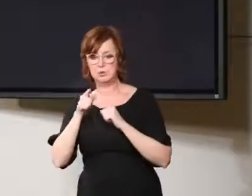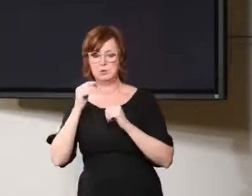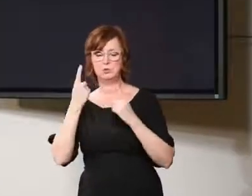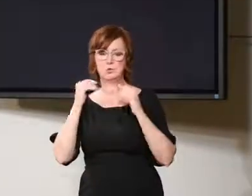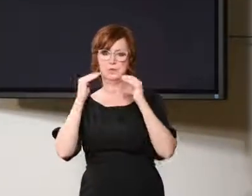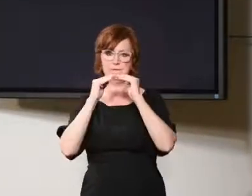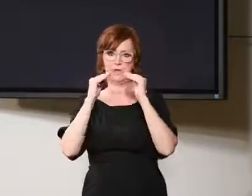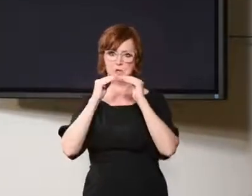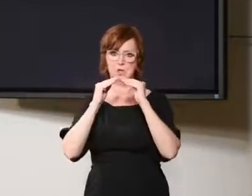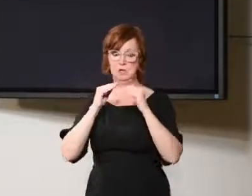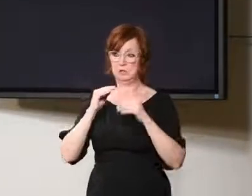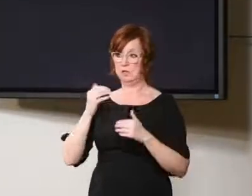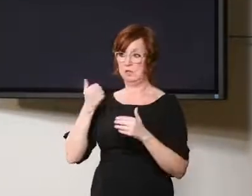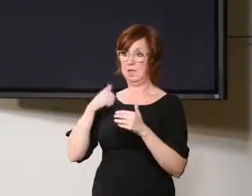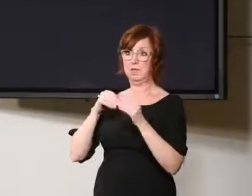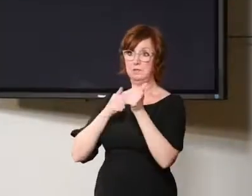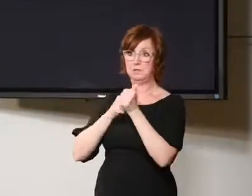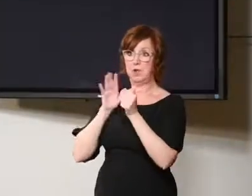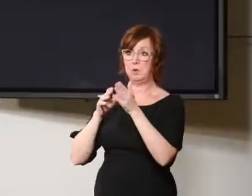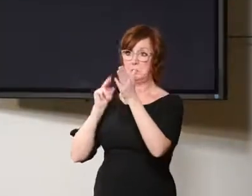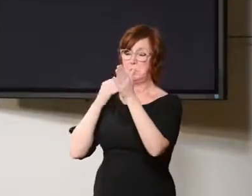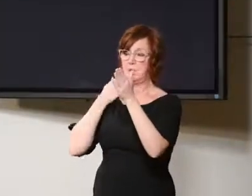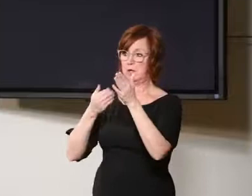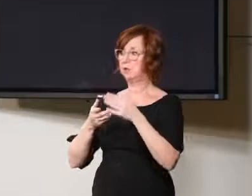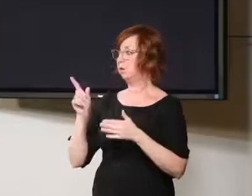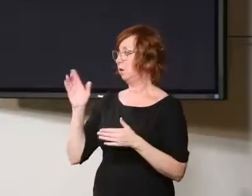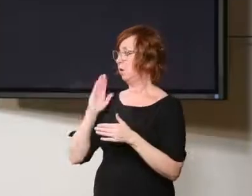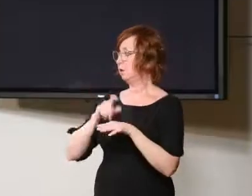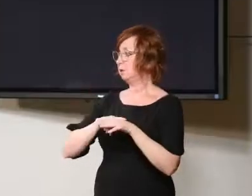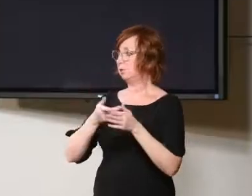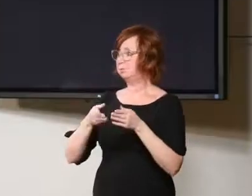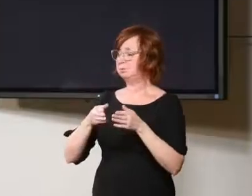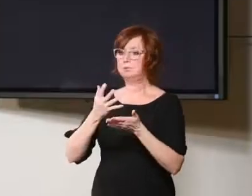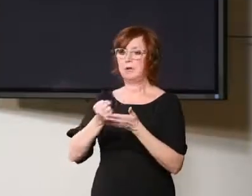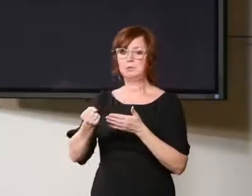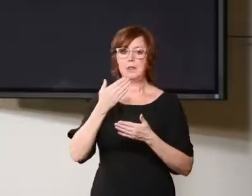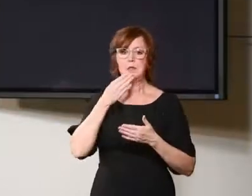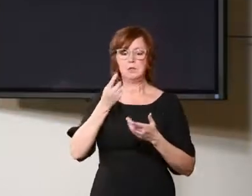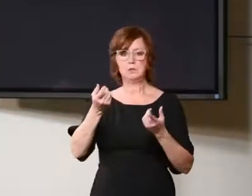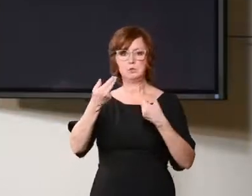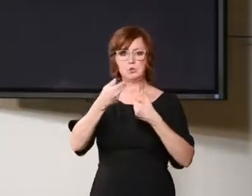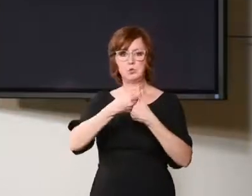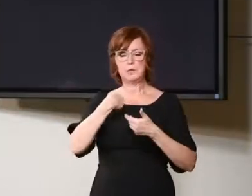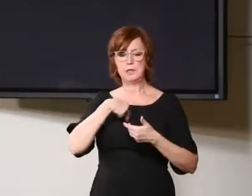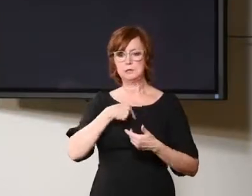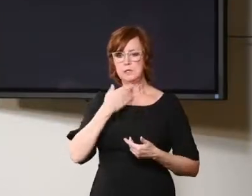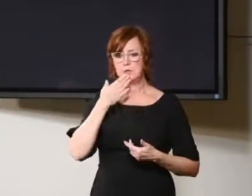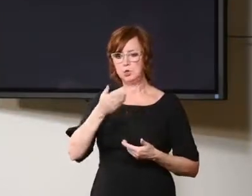No, that should be good. Thank you. Perfect. That concludes our time for today. Thanks so much for joining us, everyone.